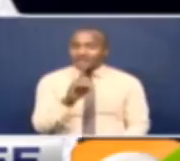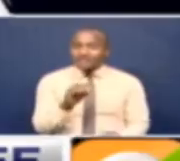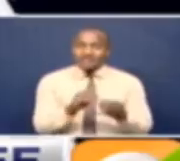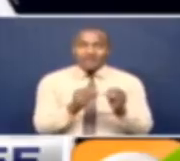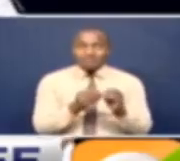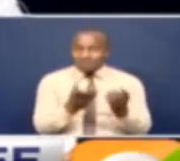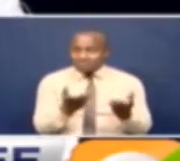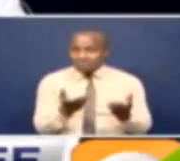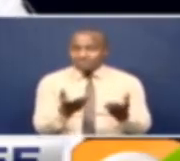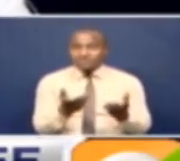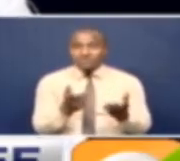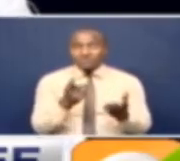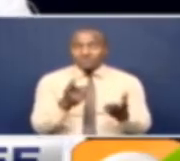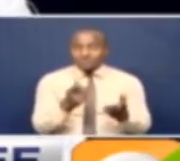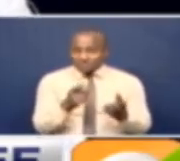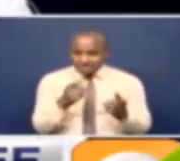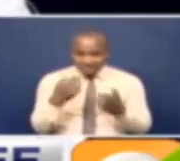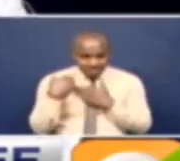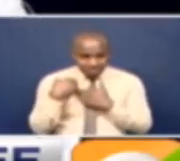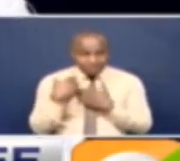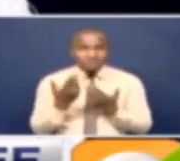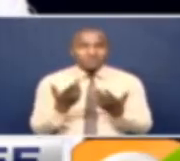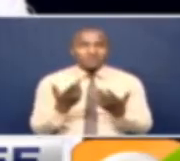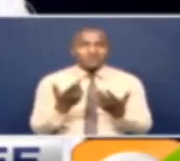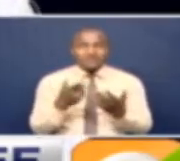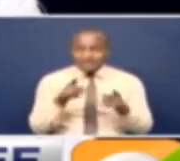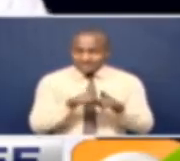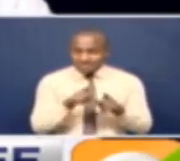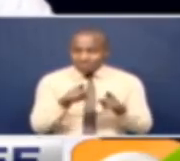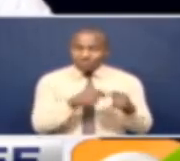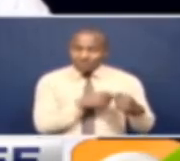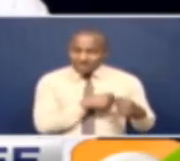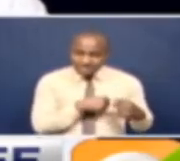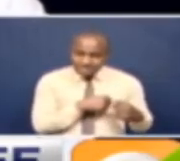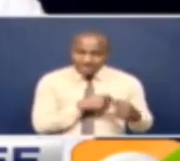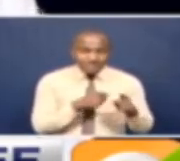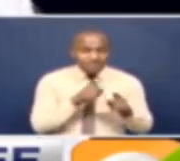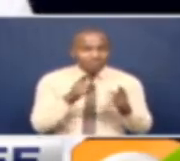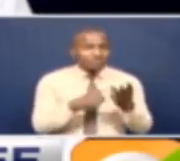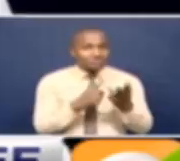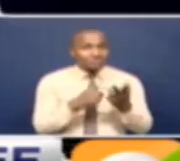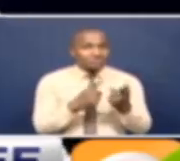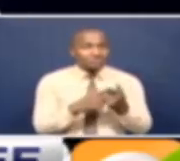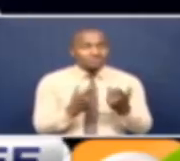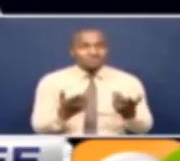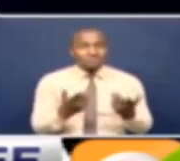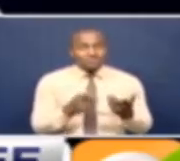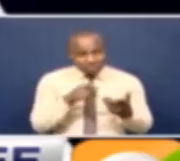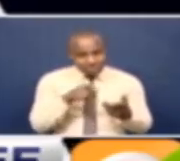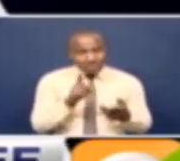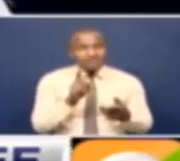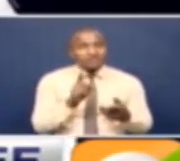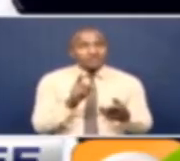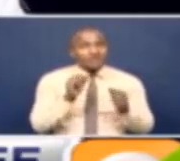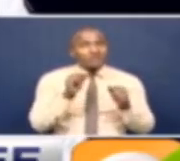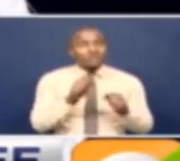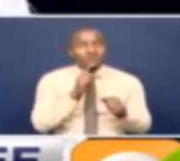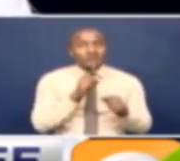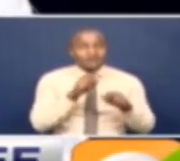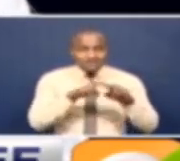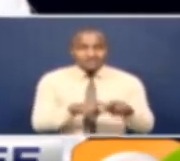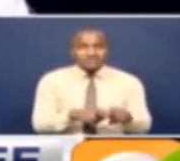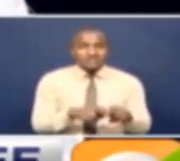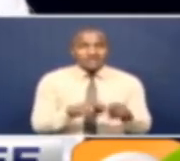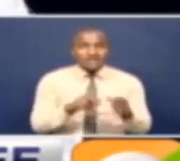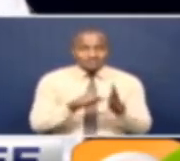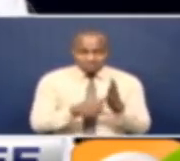one, you are the referee, you are the agent, you are the clerk. I mean, it's all about you. You can just sit down there and enter